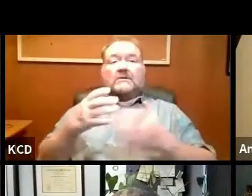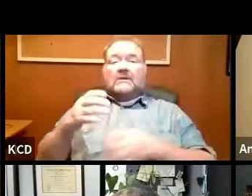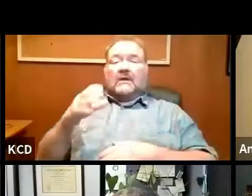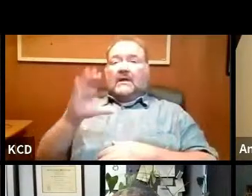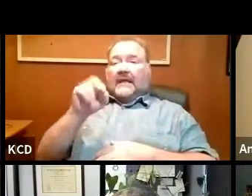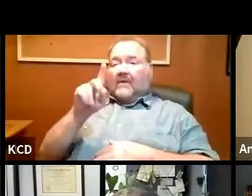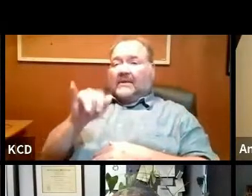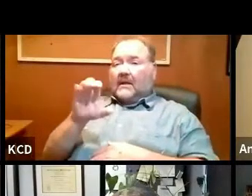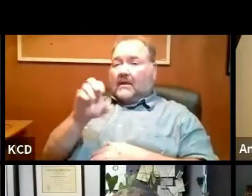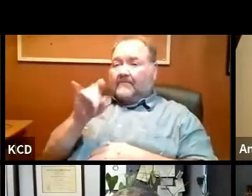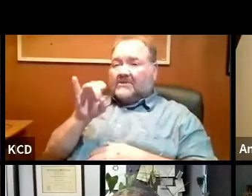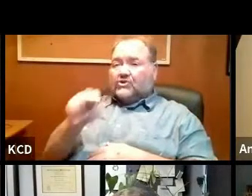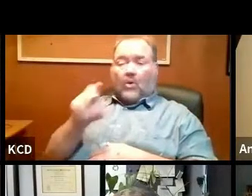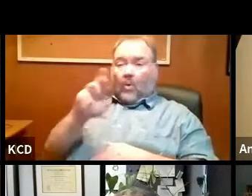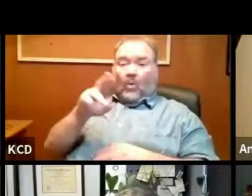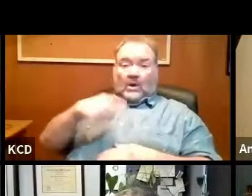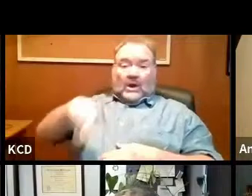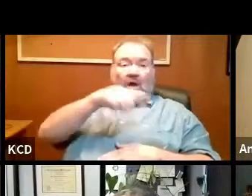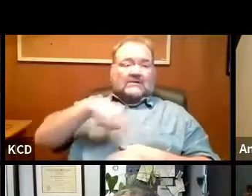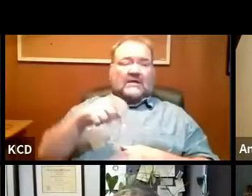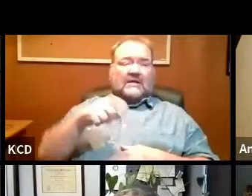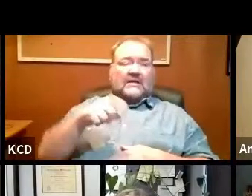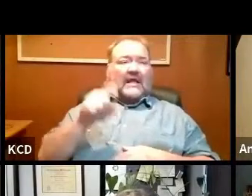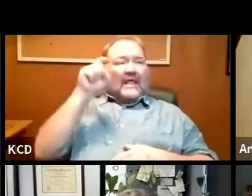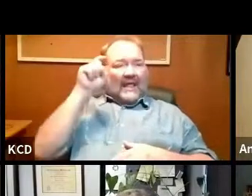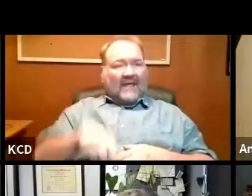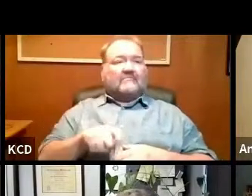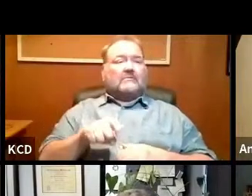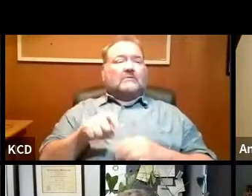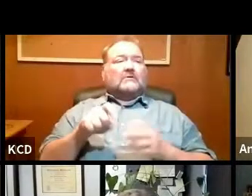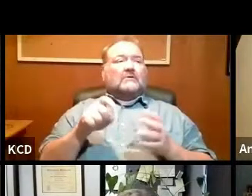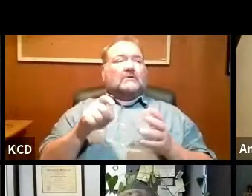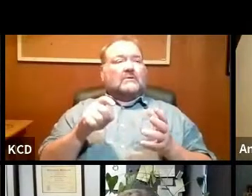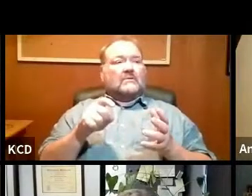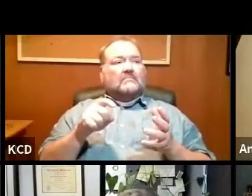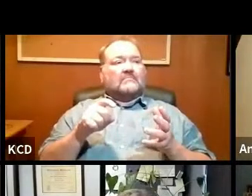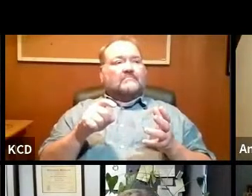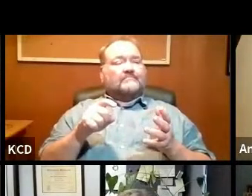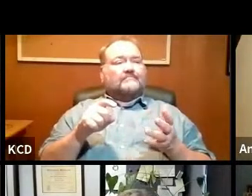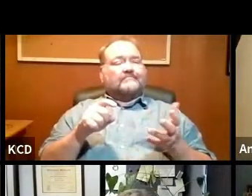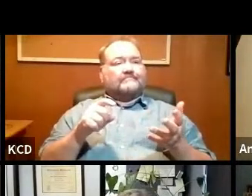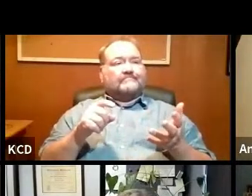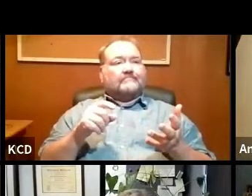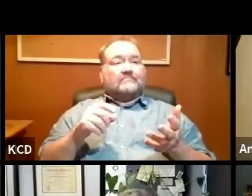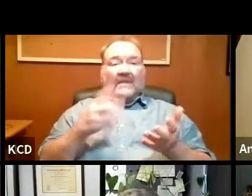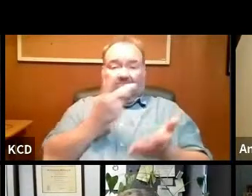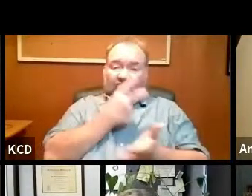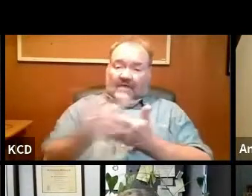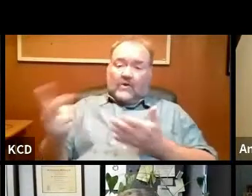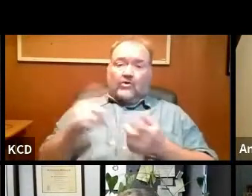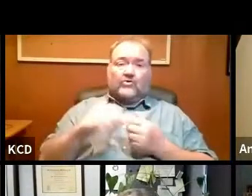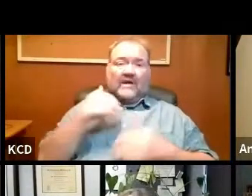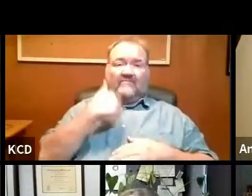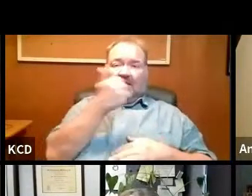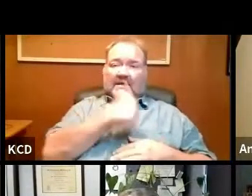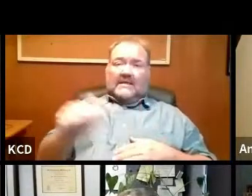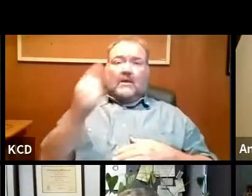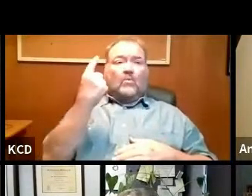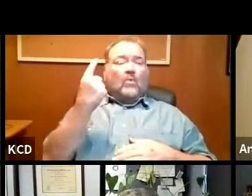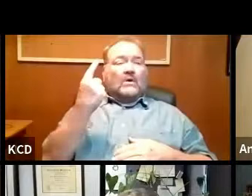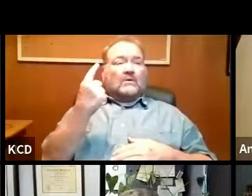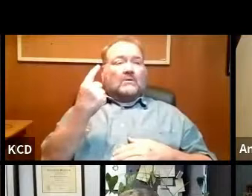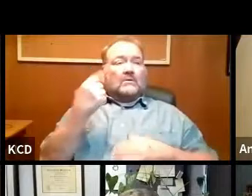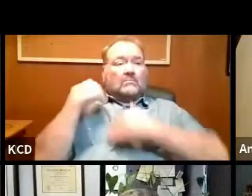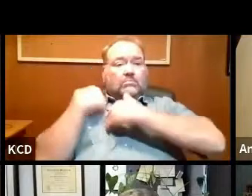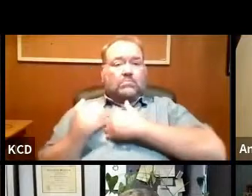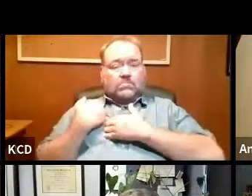commission, or us. And a failure to have anybody step up to the plate is certainly a recipe